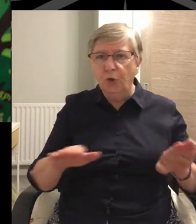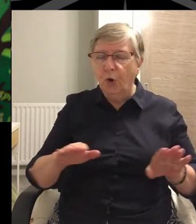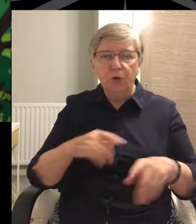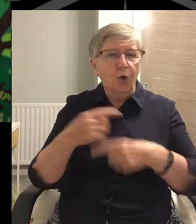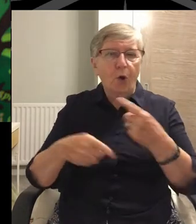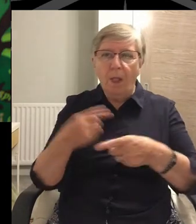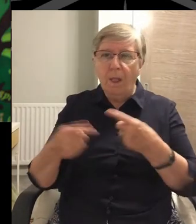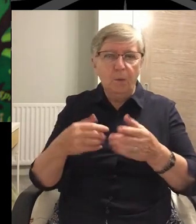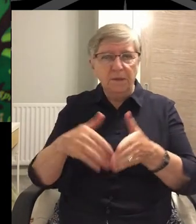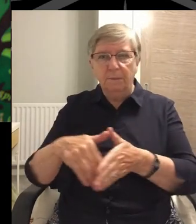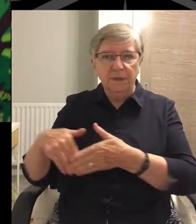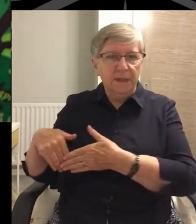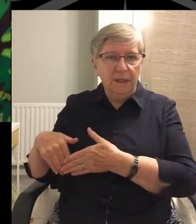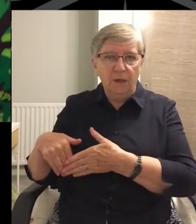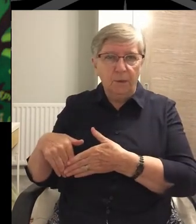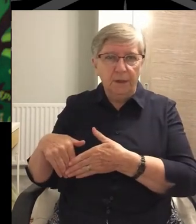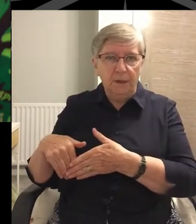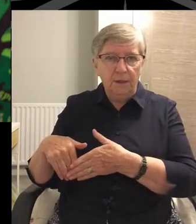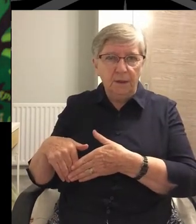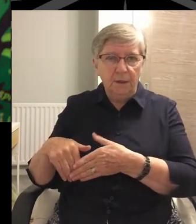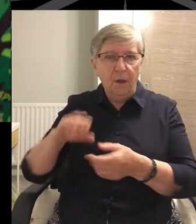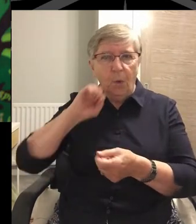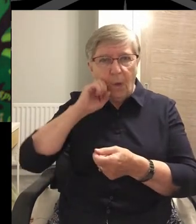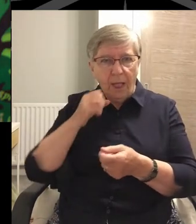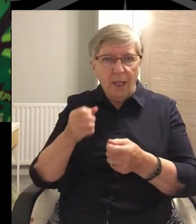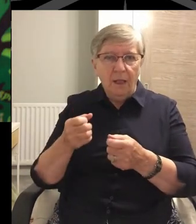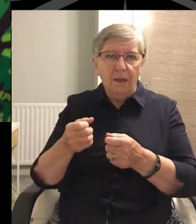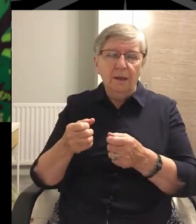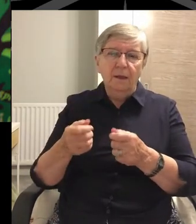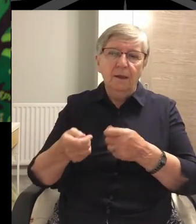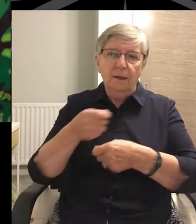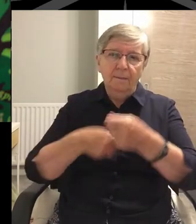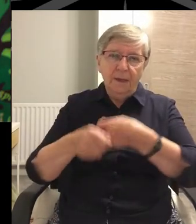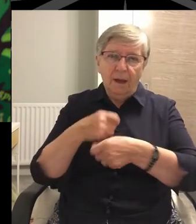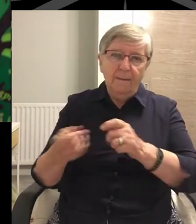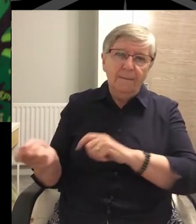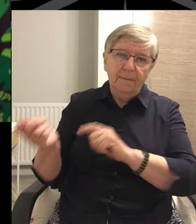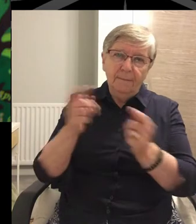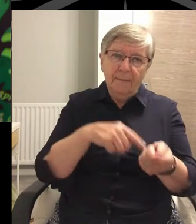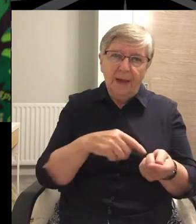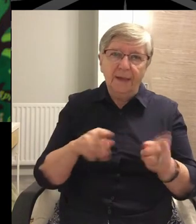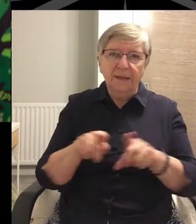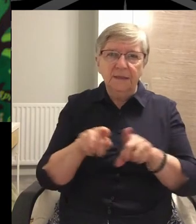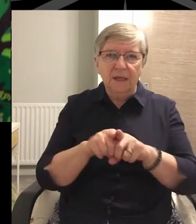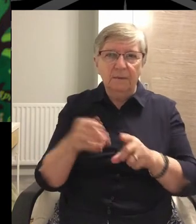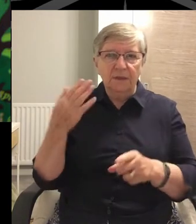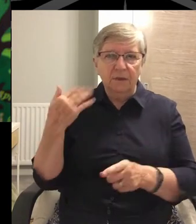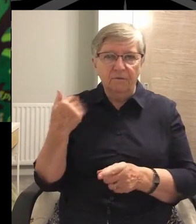not always be frustrated, but will become unfrustrated.